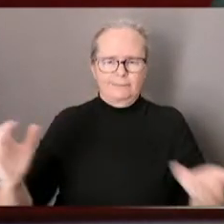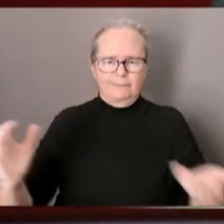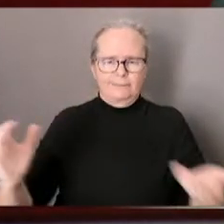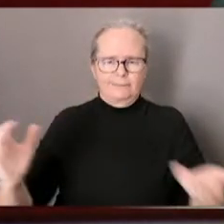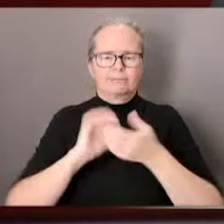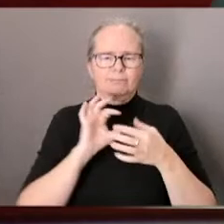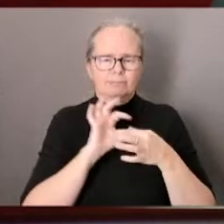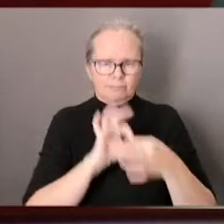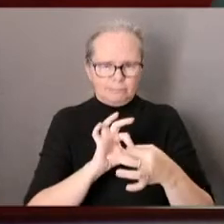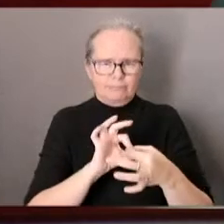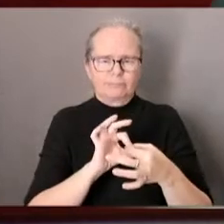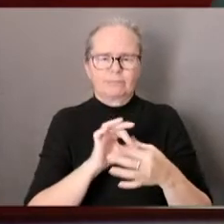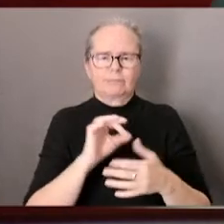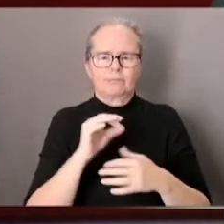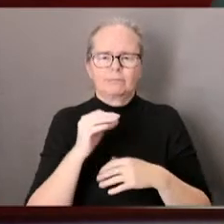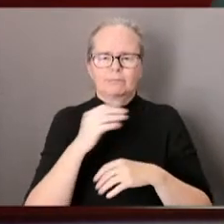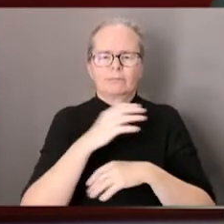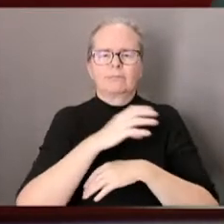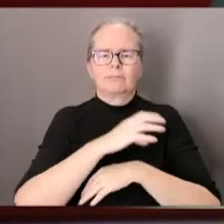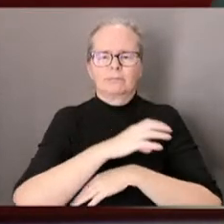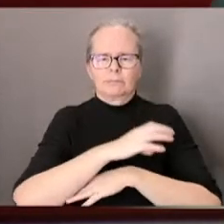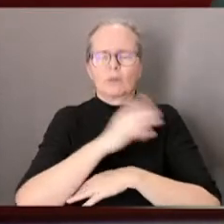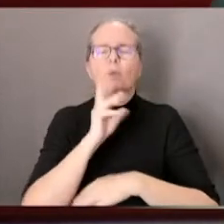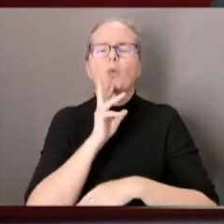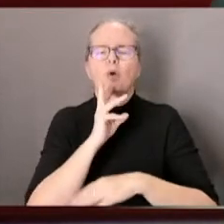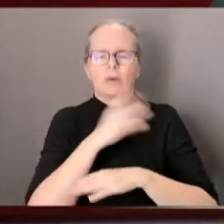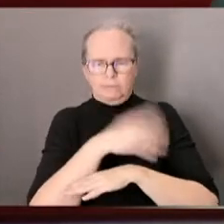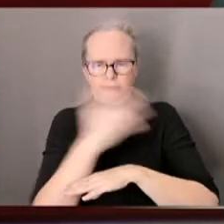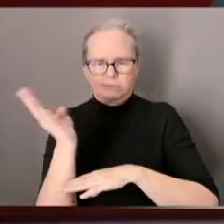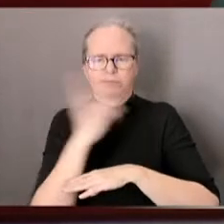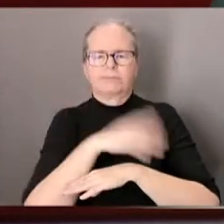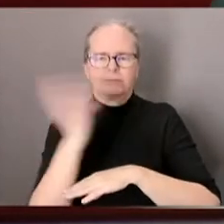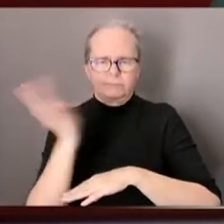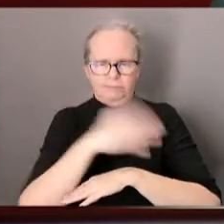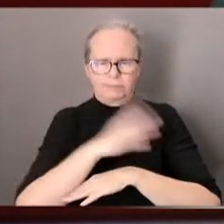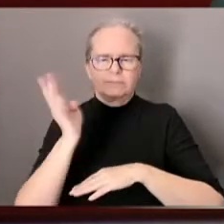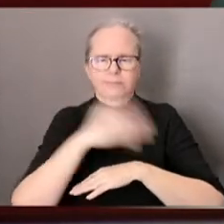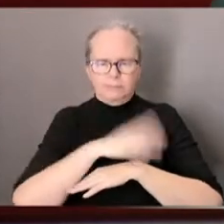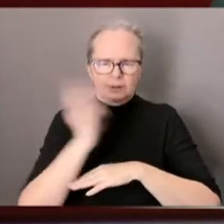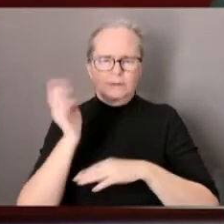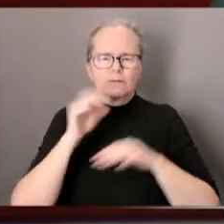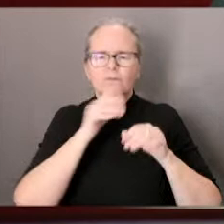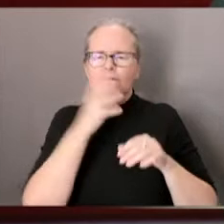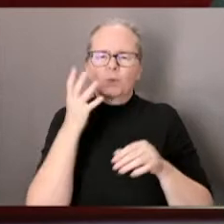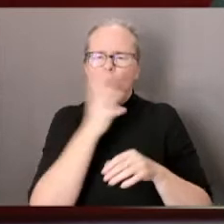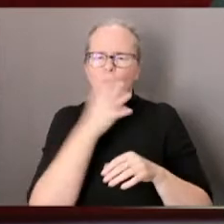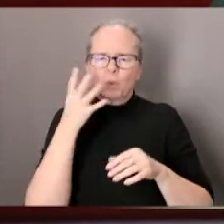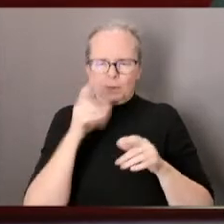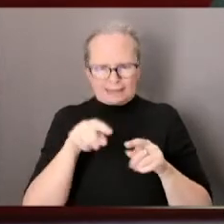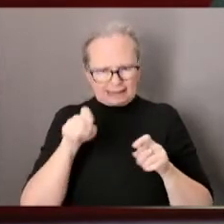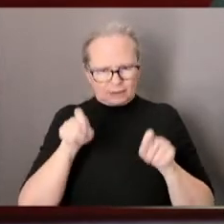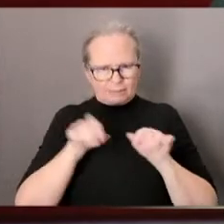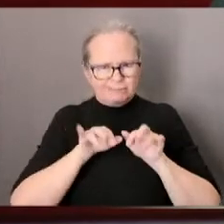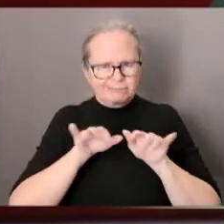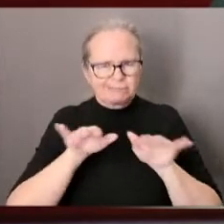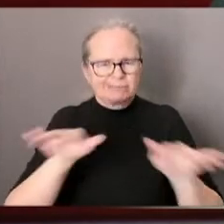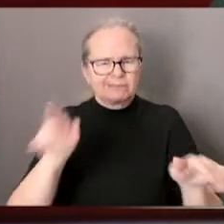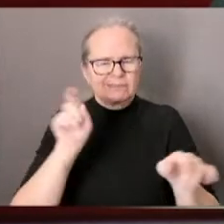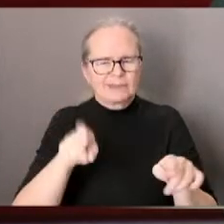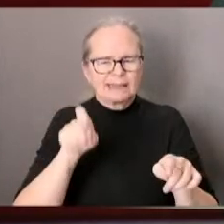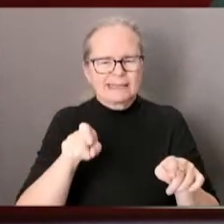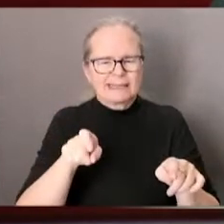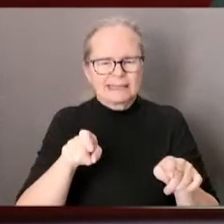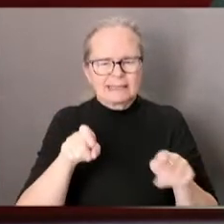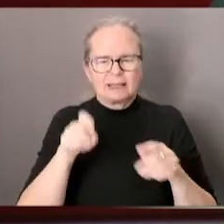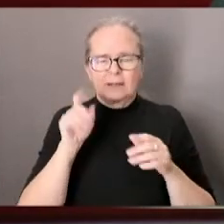small by comparison to the thousands of hours spent by folks building our communities a direct result of the tenacious advocacy and passion in the writings